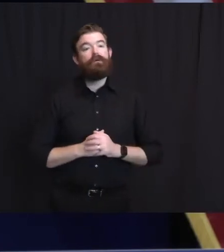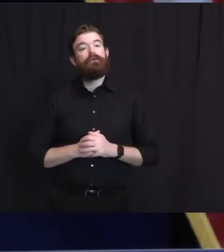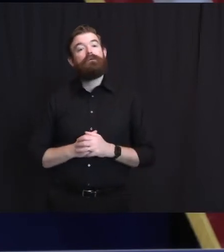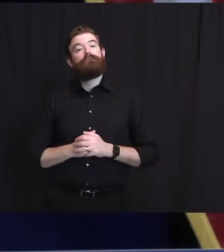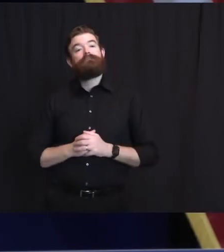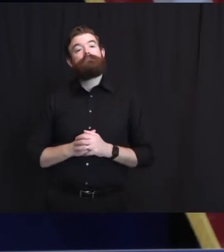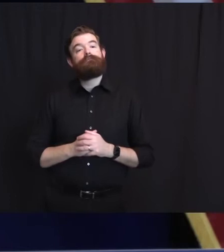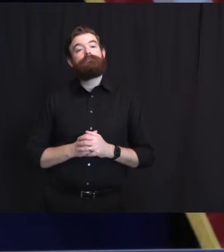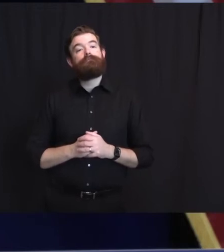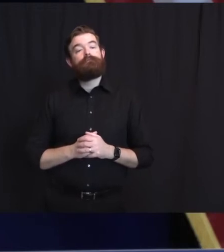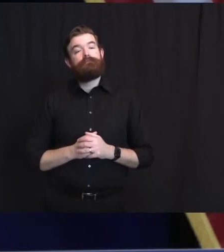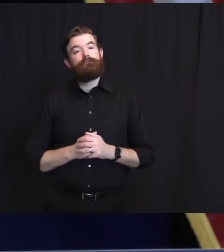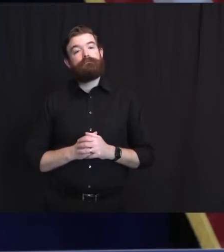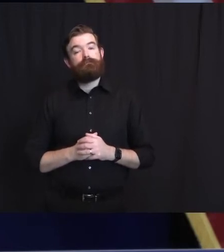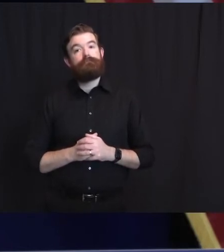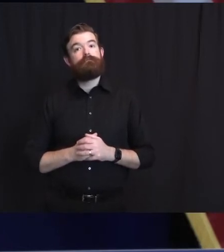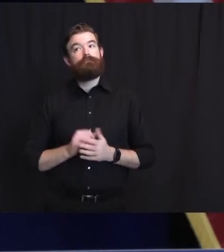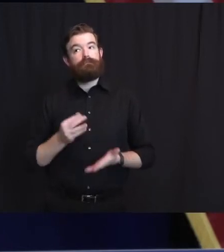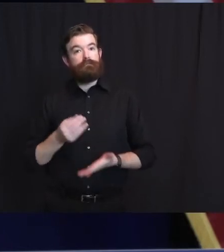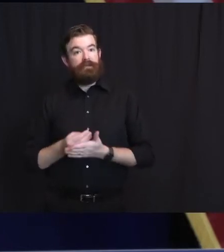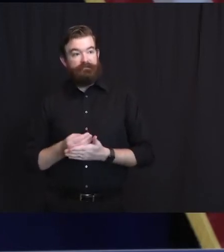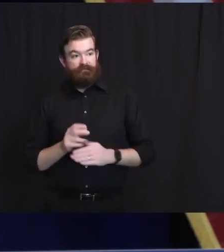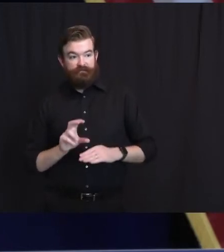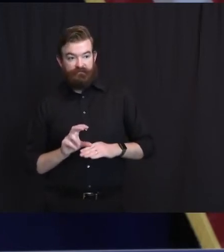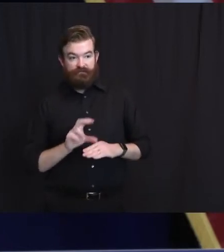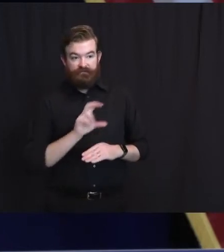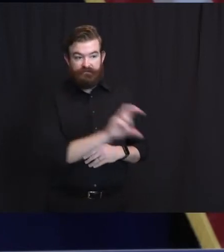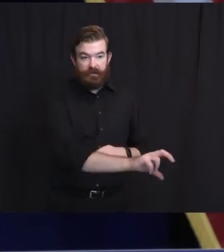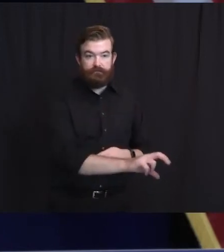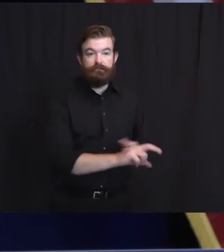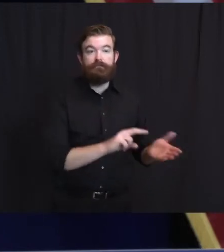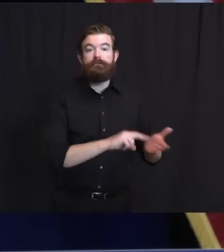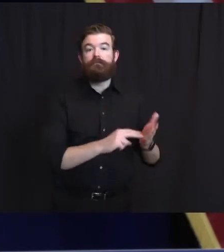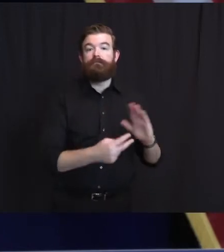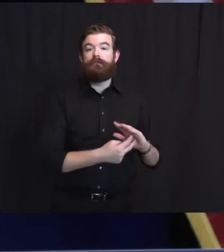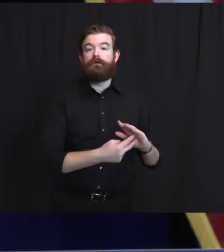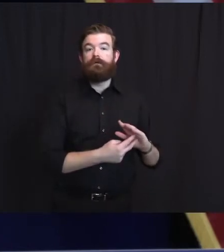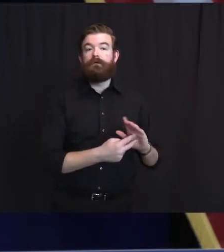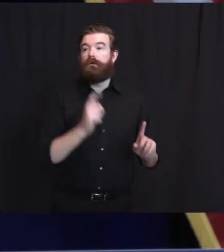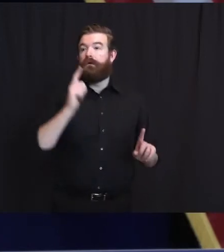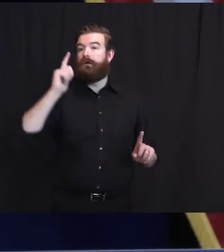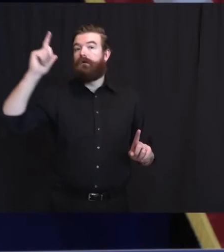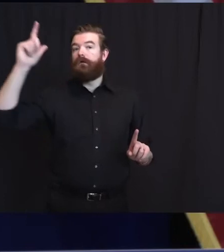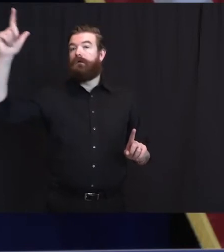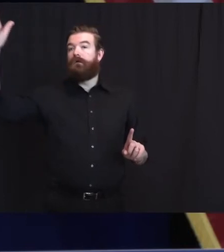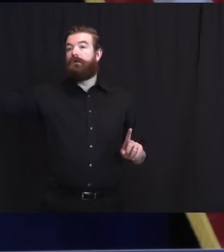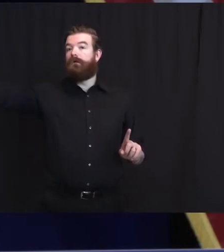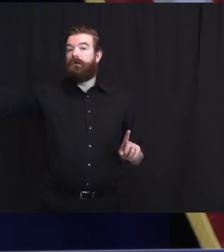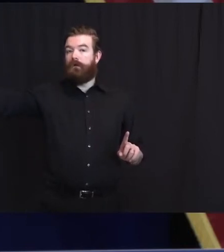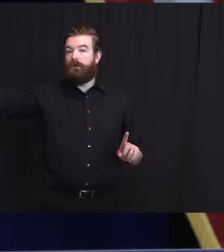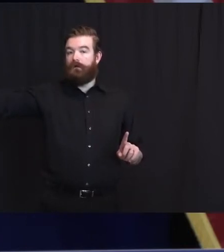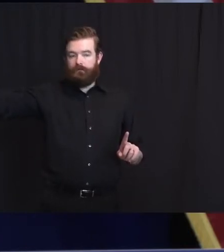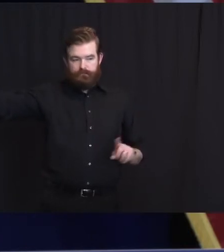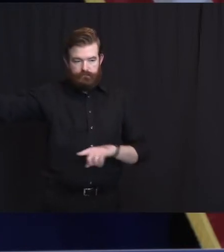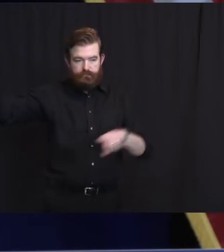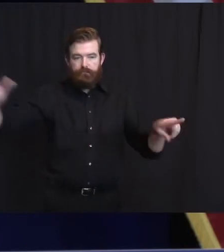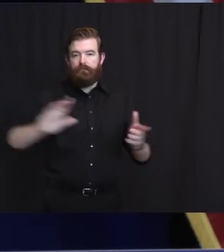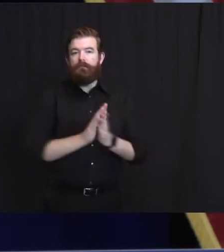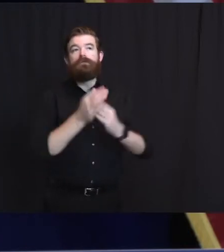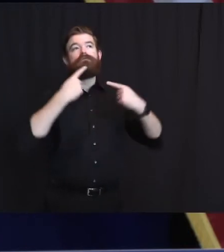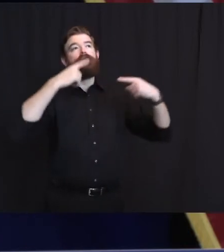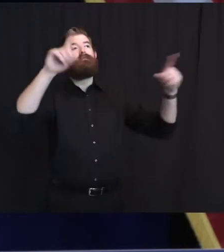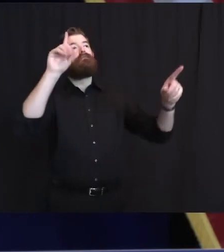at state and local and national levels. While any return that exceeds $1 for every $1 spent indicates